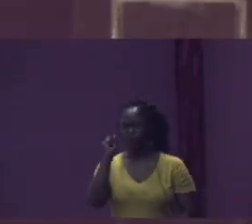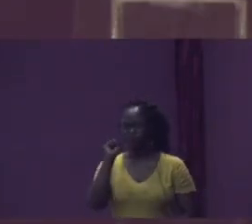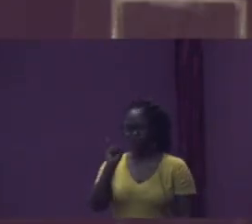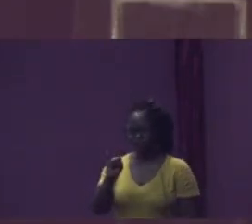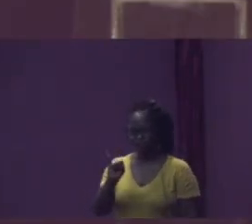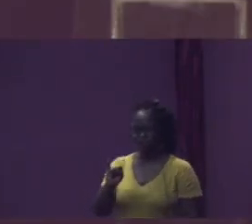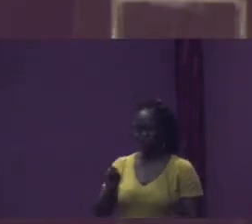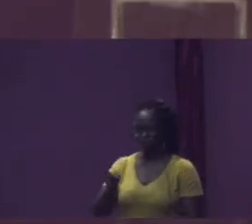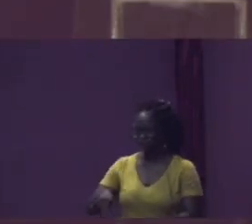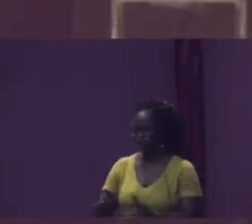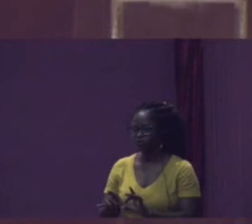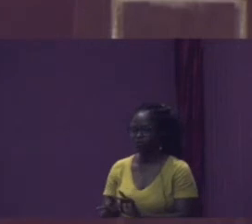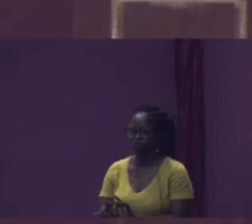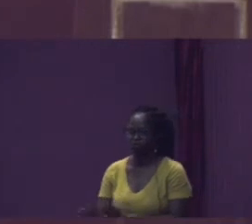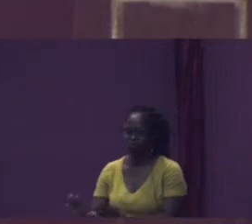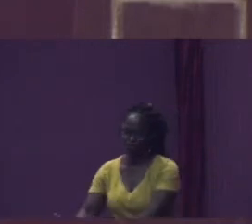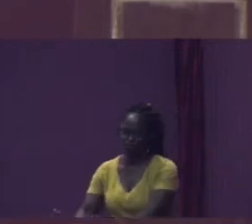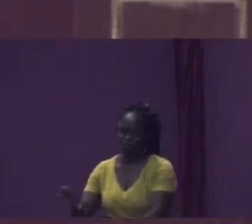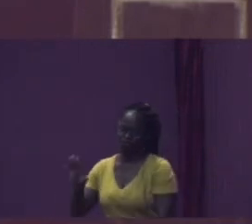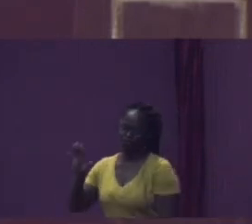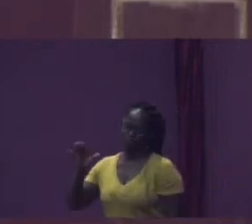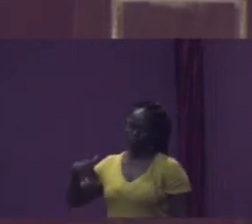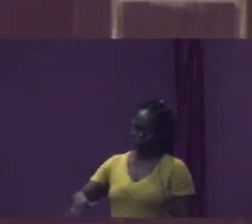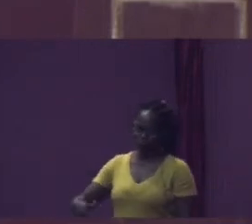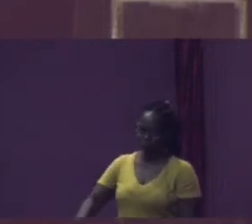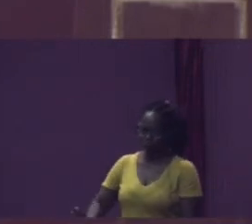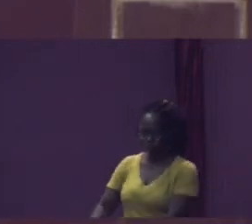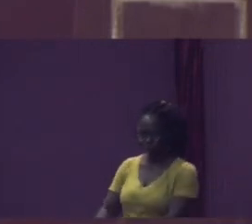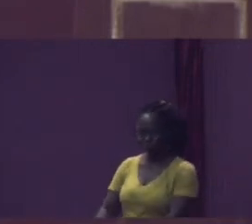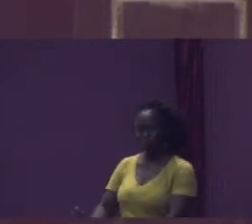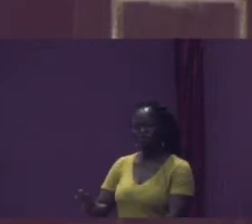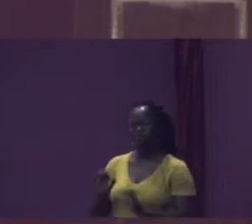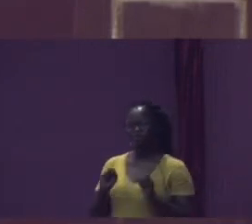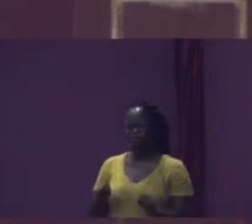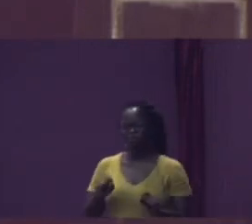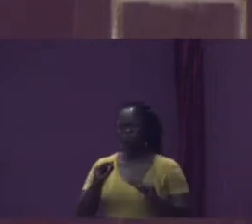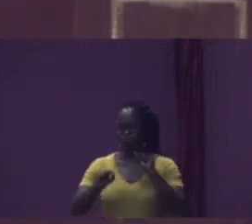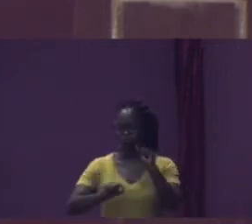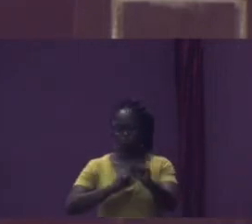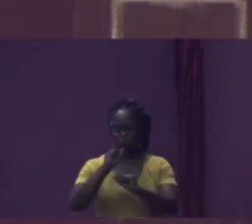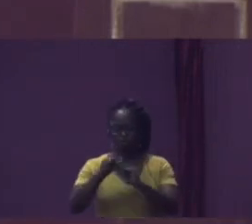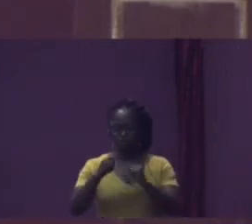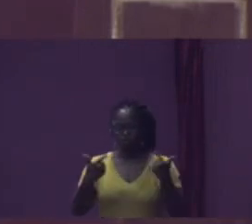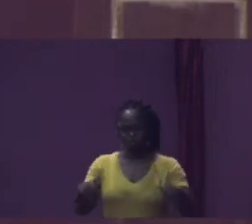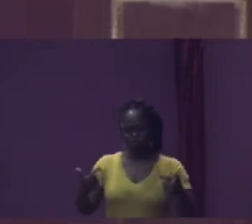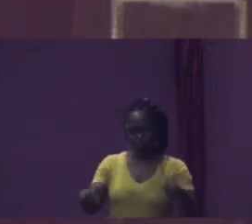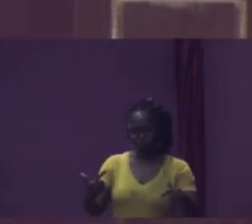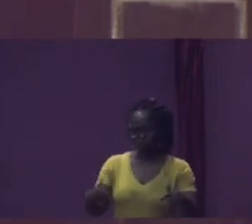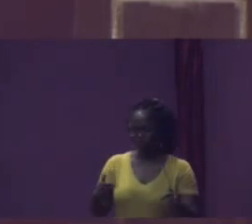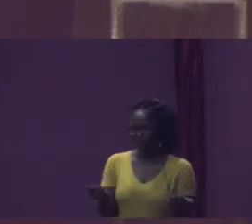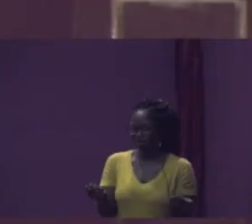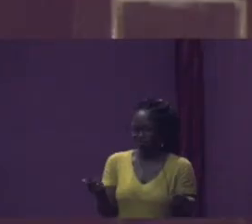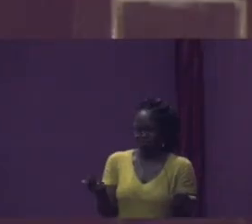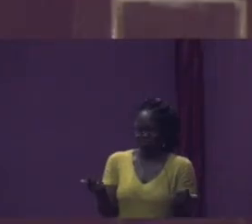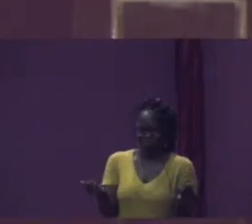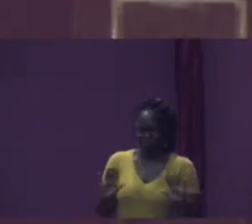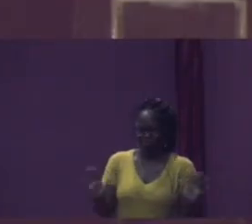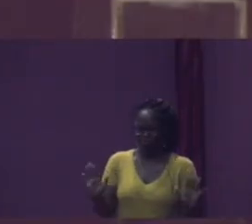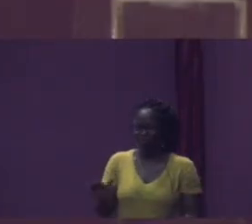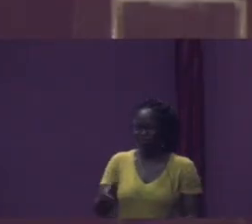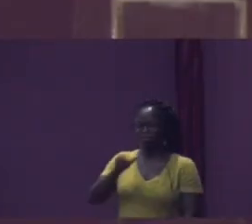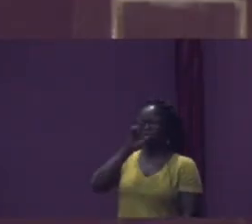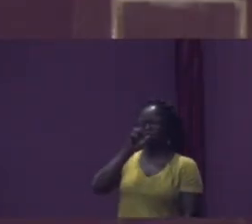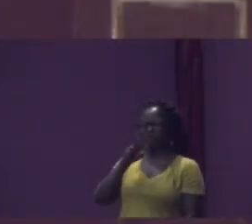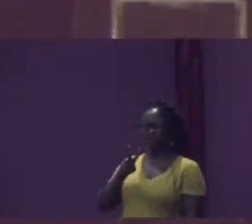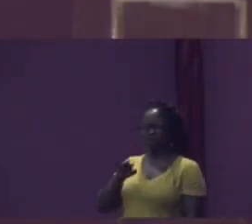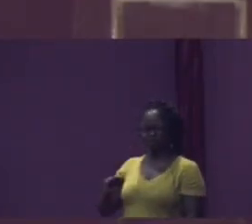with her traditional birth attendant, she wouldn't have taken anything to induce her labor. She wouldn't have had the fetal distress.